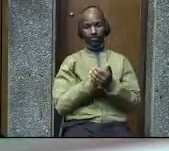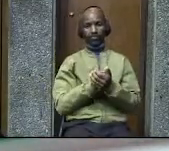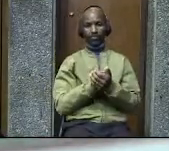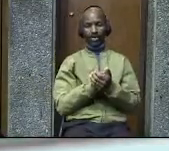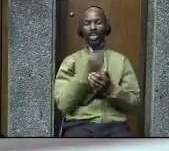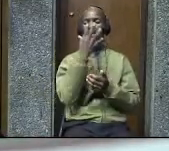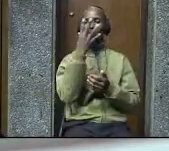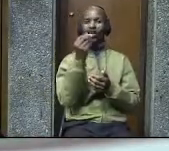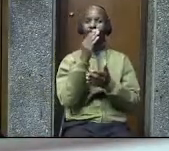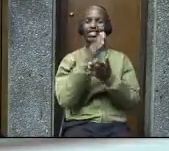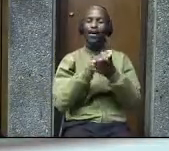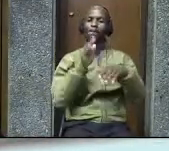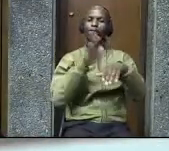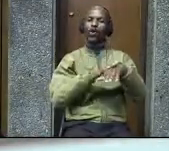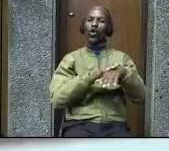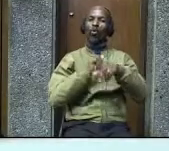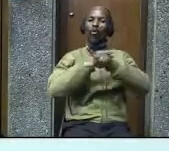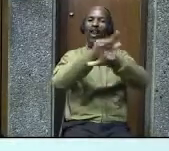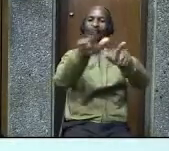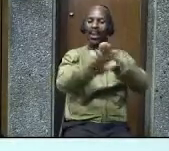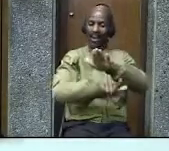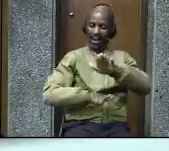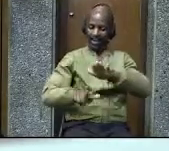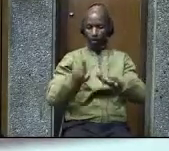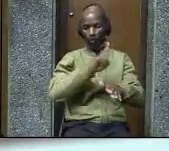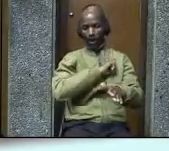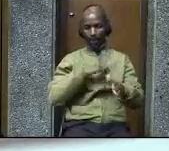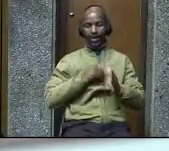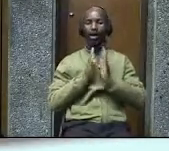to have some more land? Why I'm asking that?